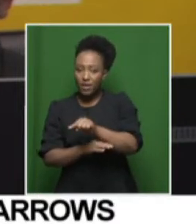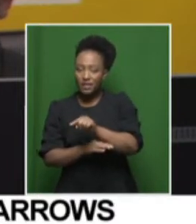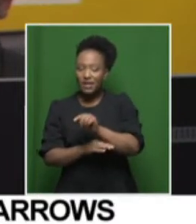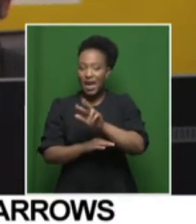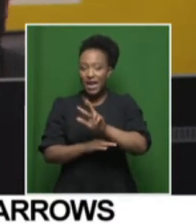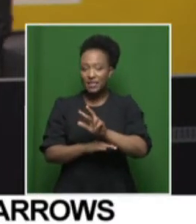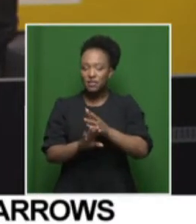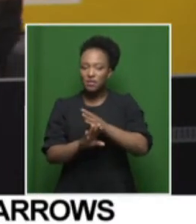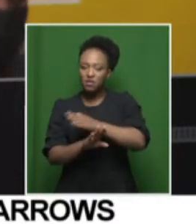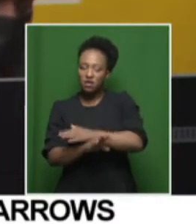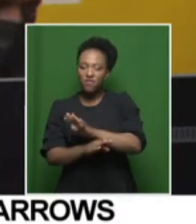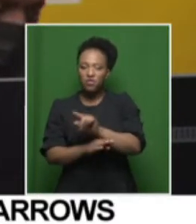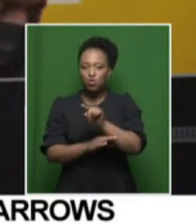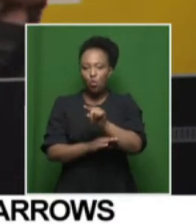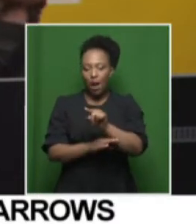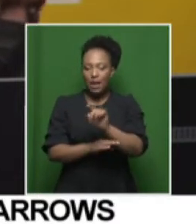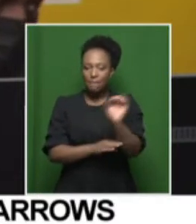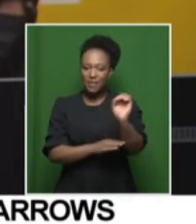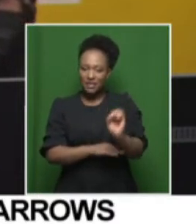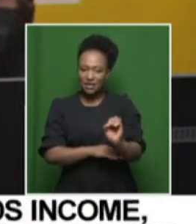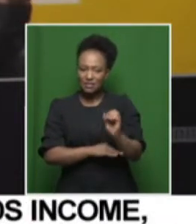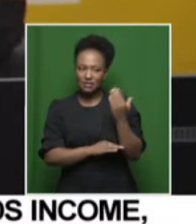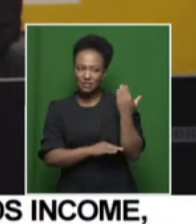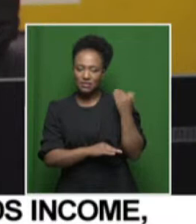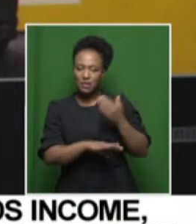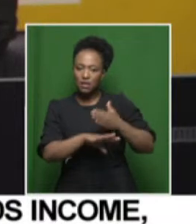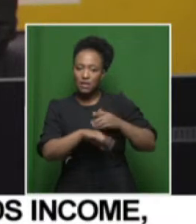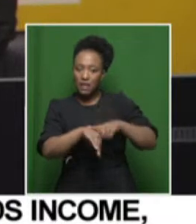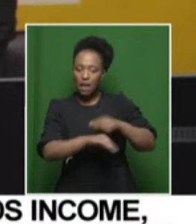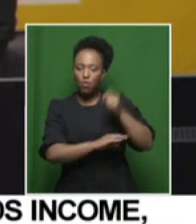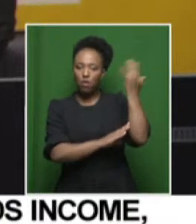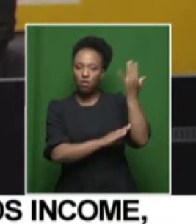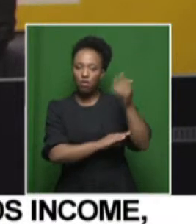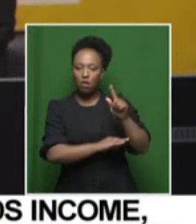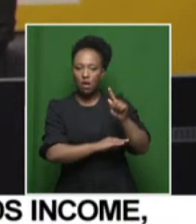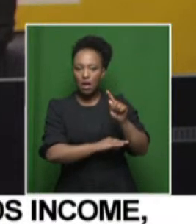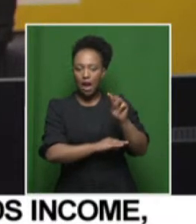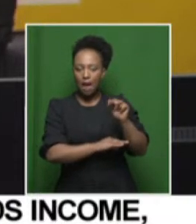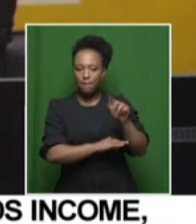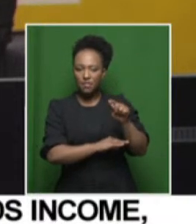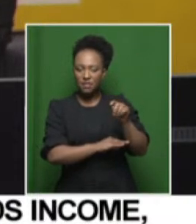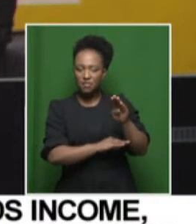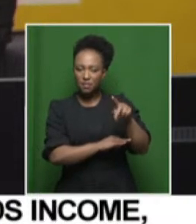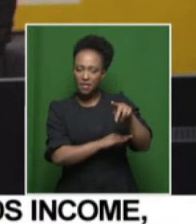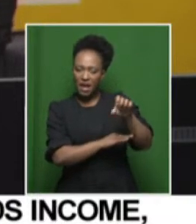from 51% at the time of the tabling of the medium-term budget policy statement.